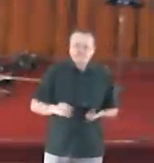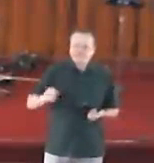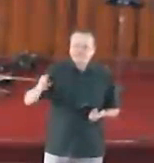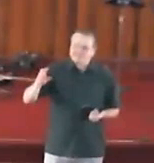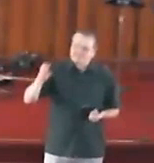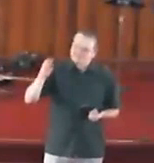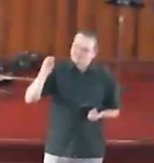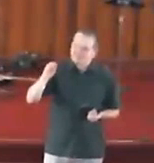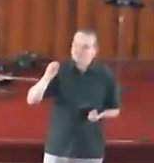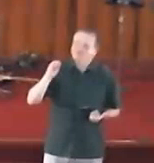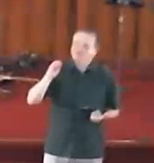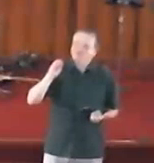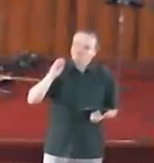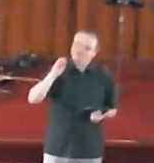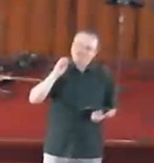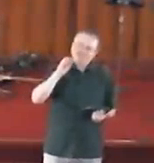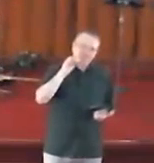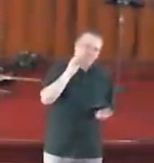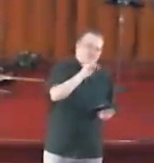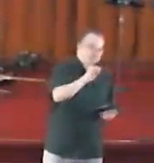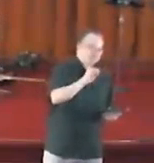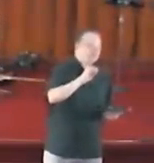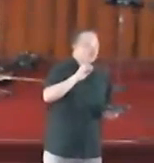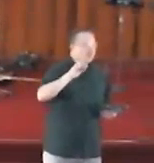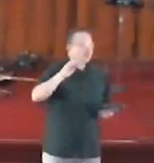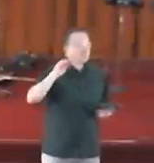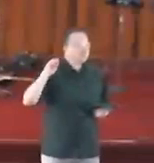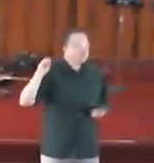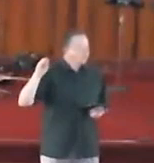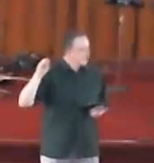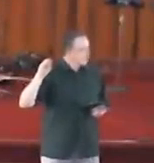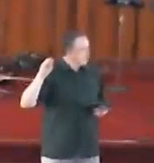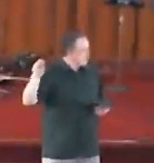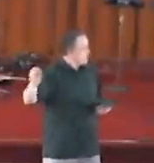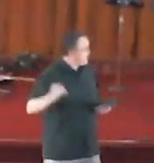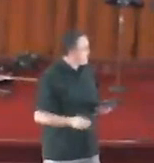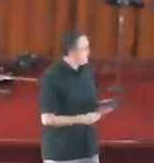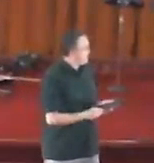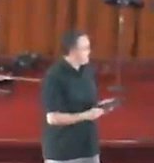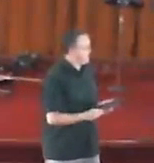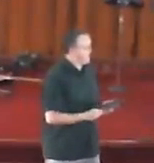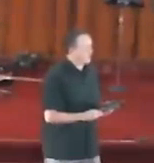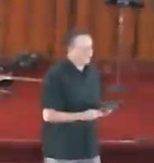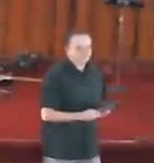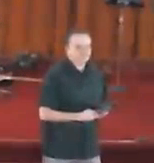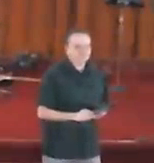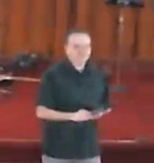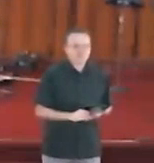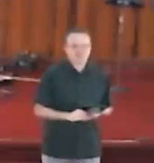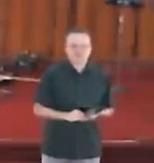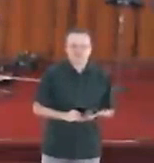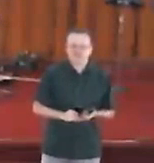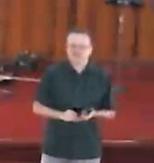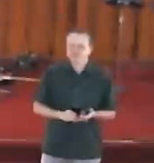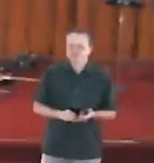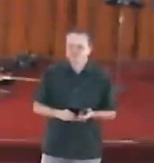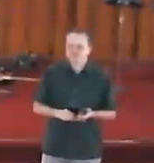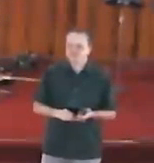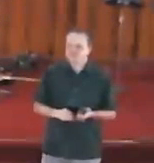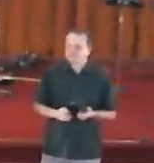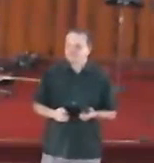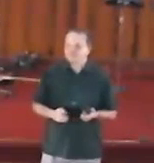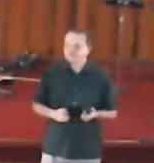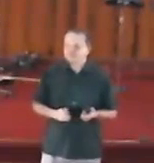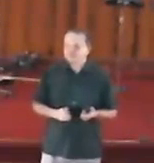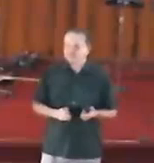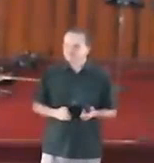Es necesario que la palabra de Dios sea acompañada por el poder de Dios. It is necessary that the